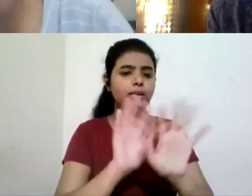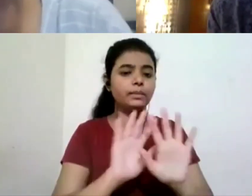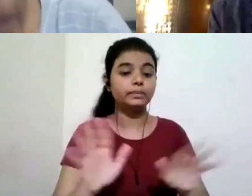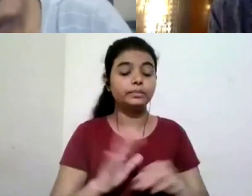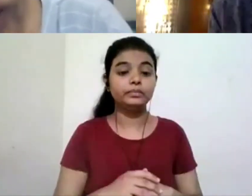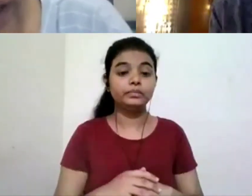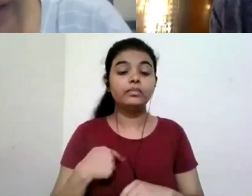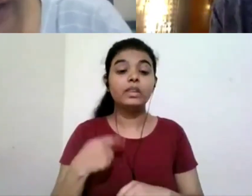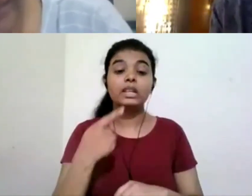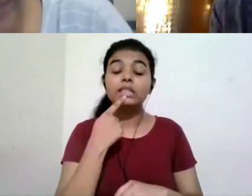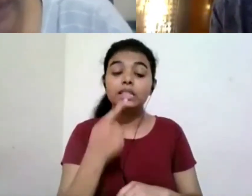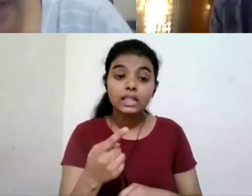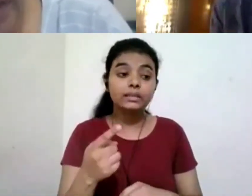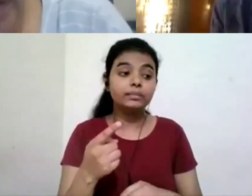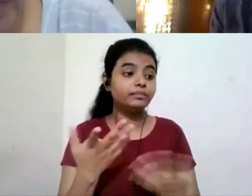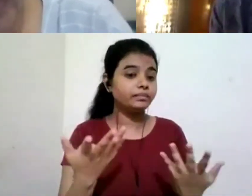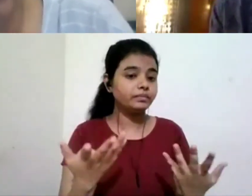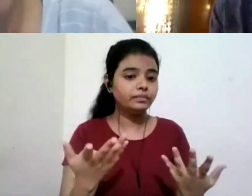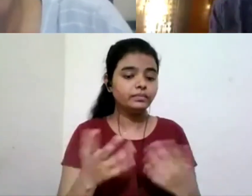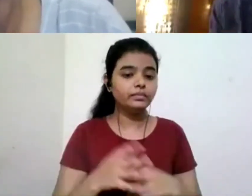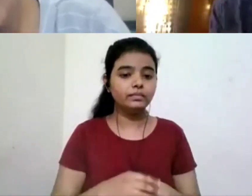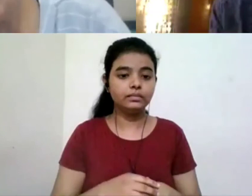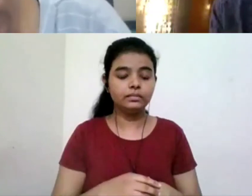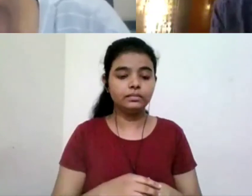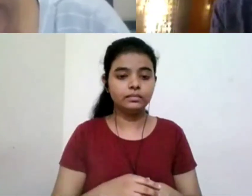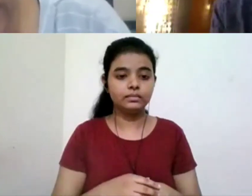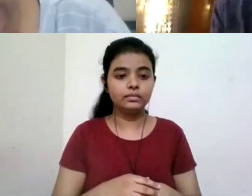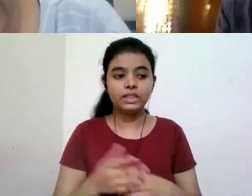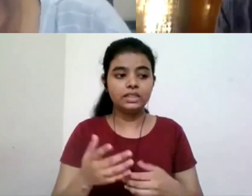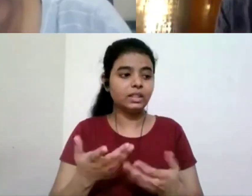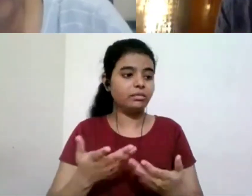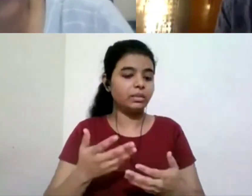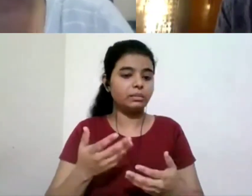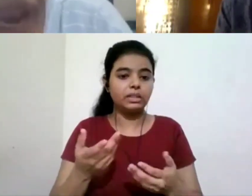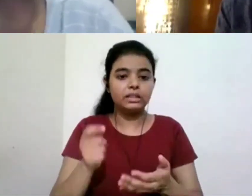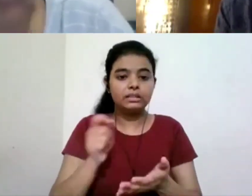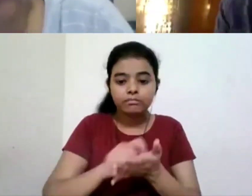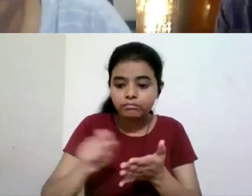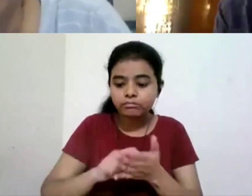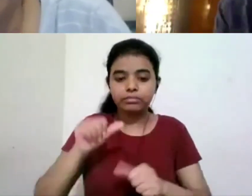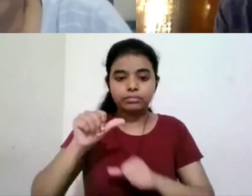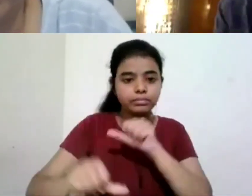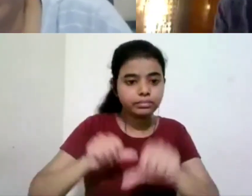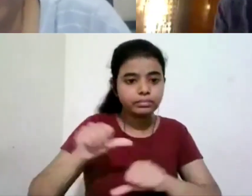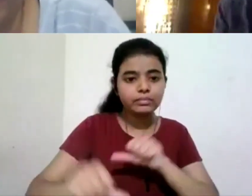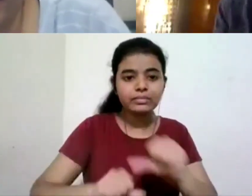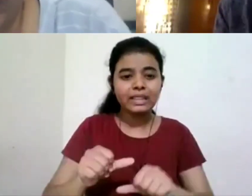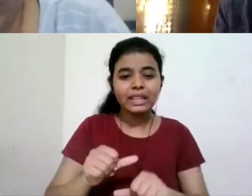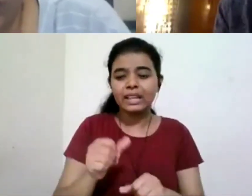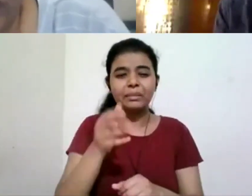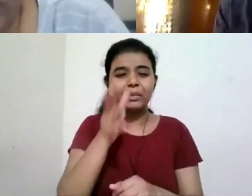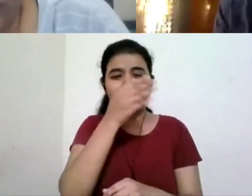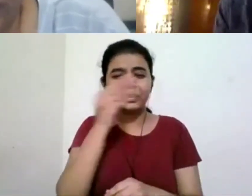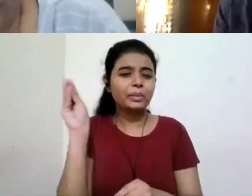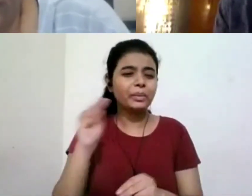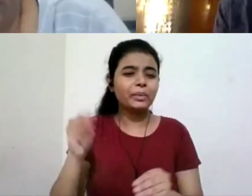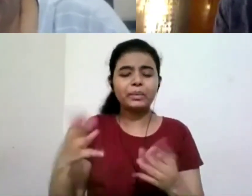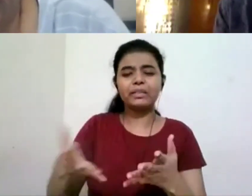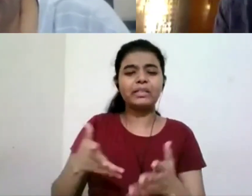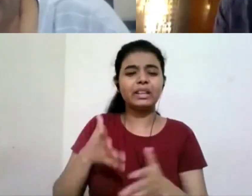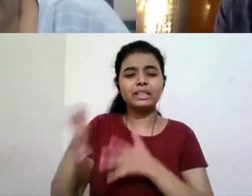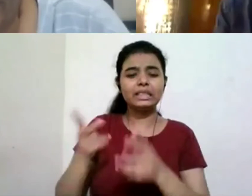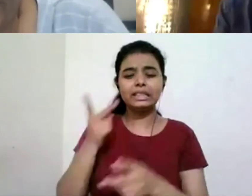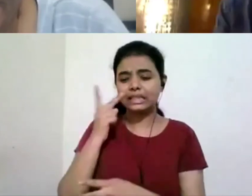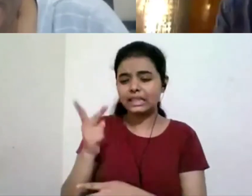it is worthwhile to produce materials rather than to react to the nonsense that they send out to us.